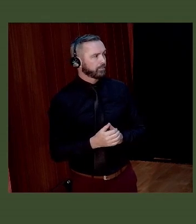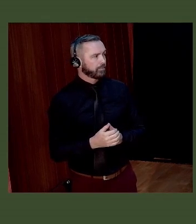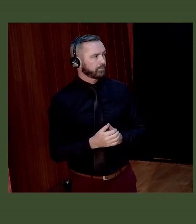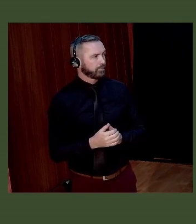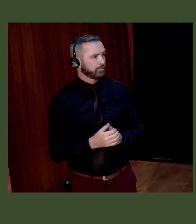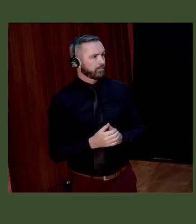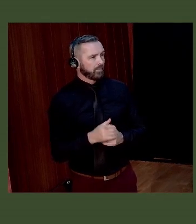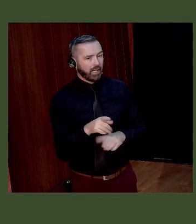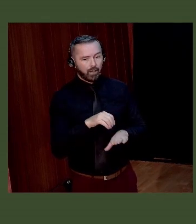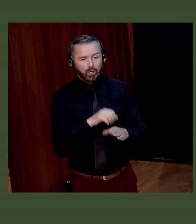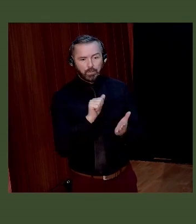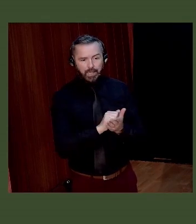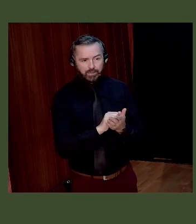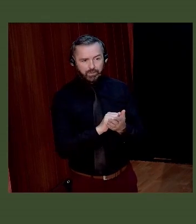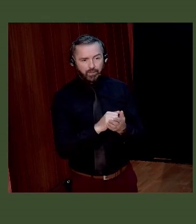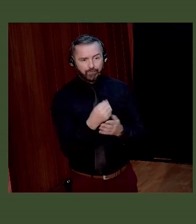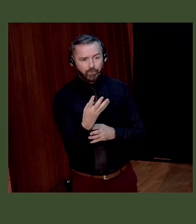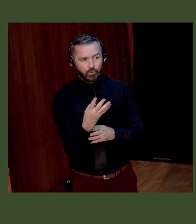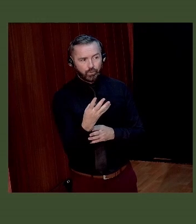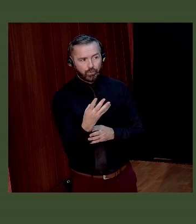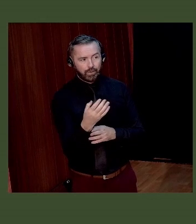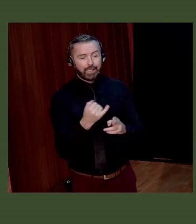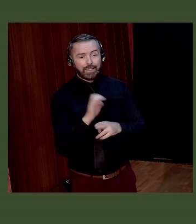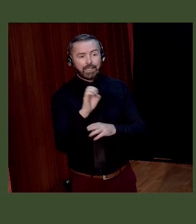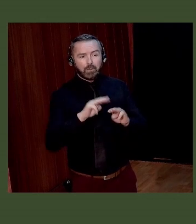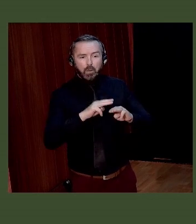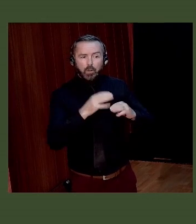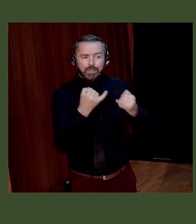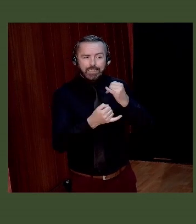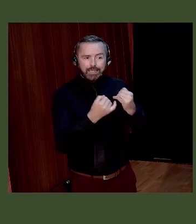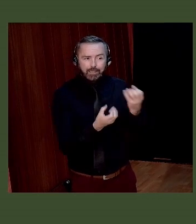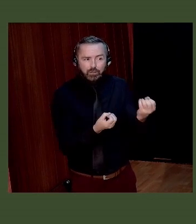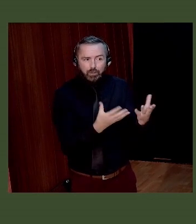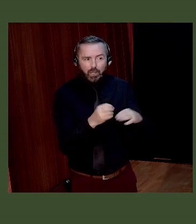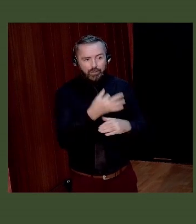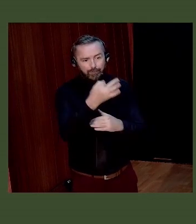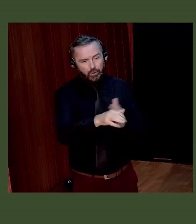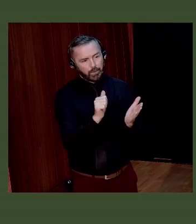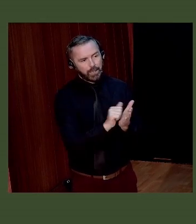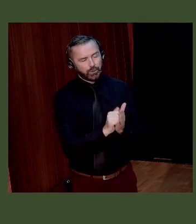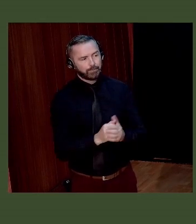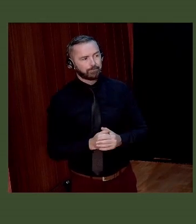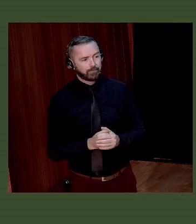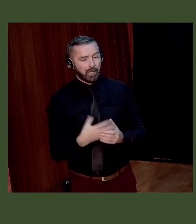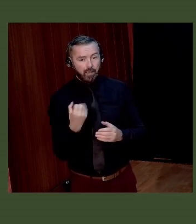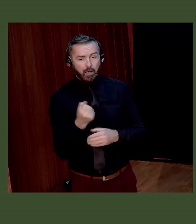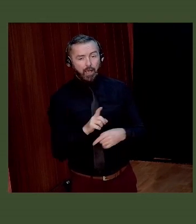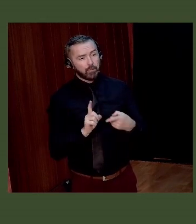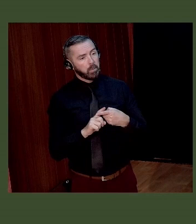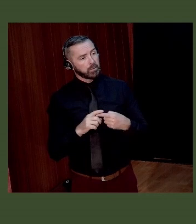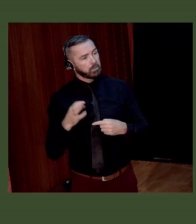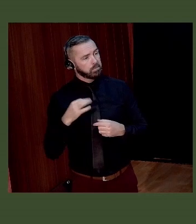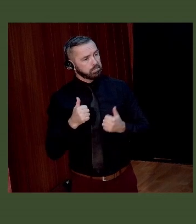And that's on page 4. And in English, a more comprehensive description on the front page. There was a positive